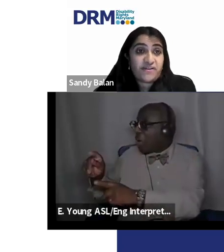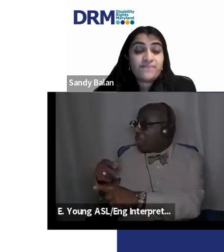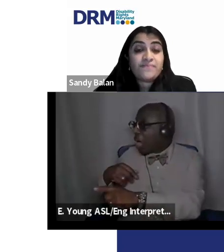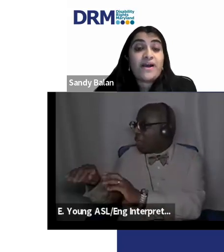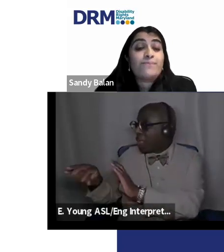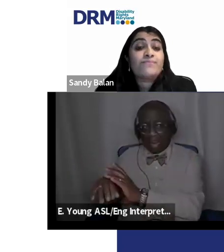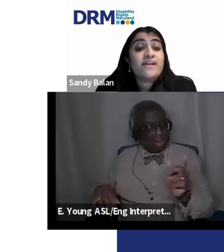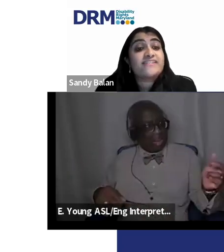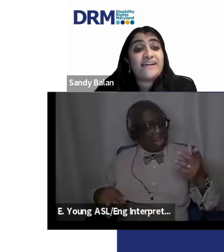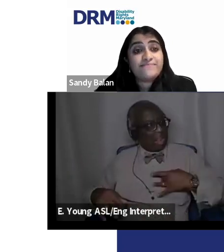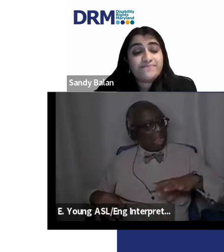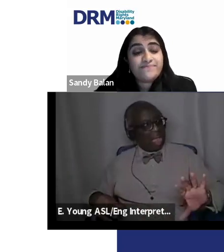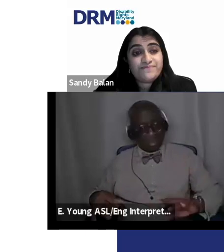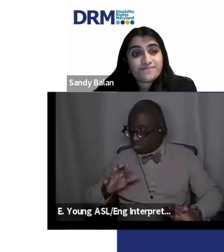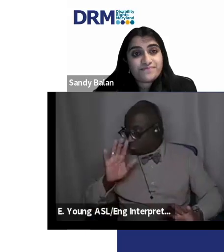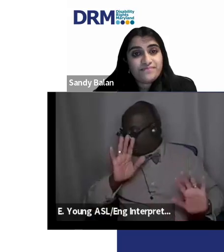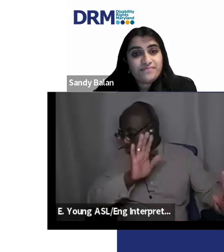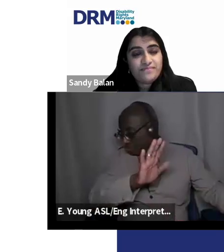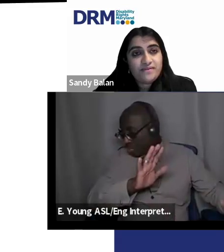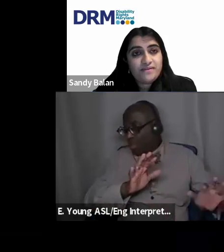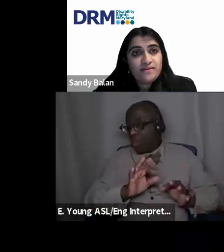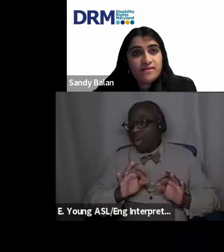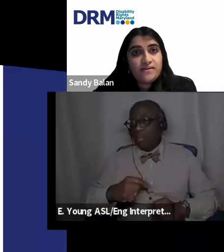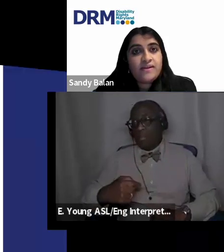the decision. Next slide.